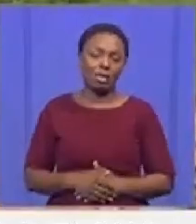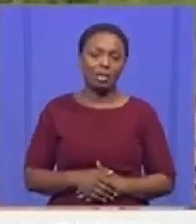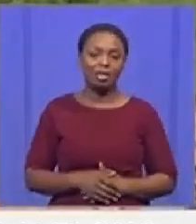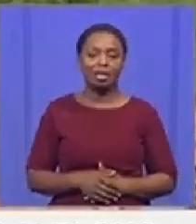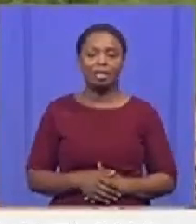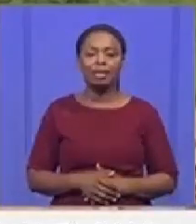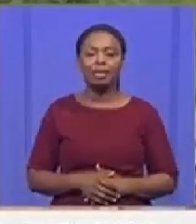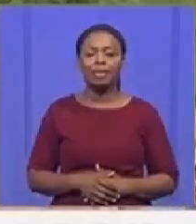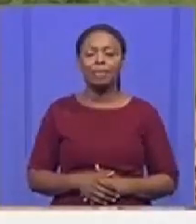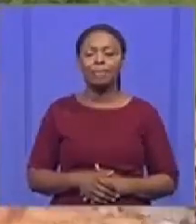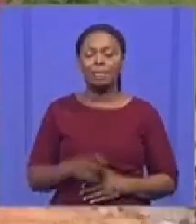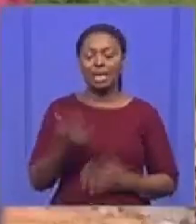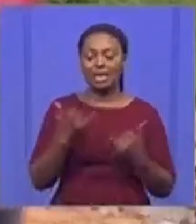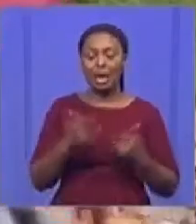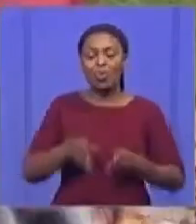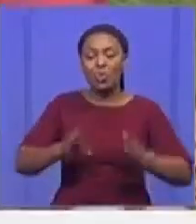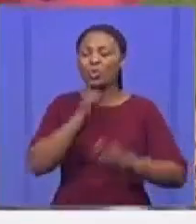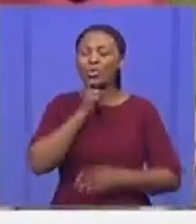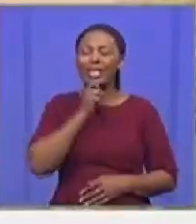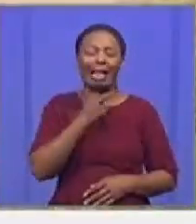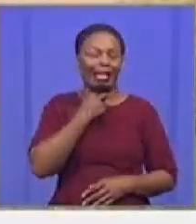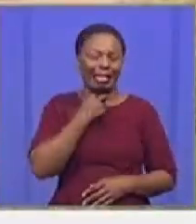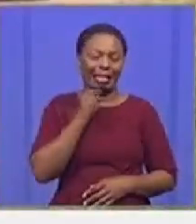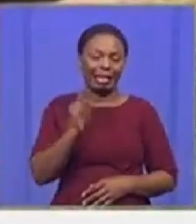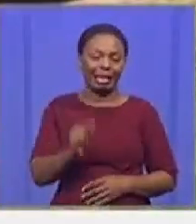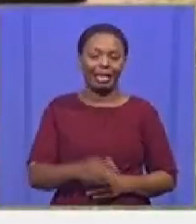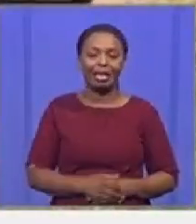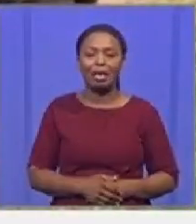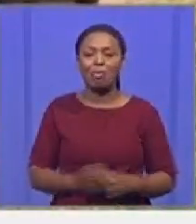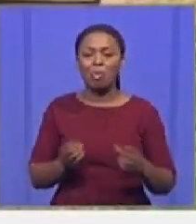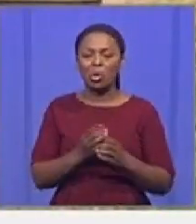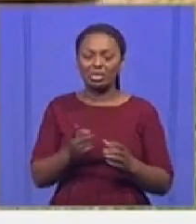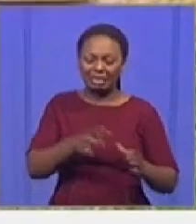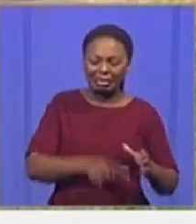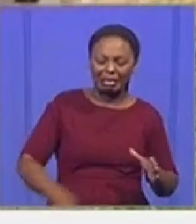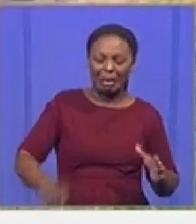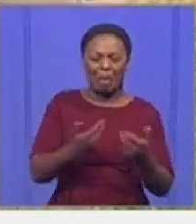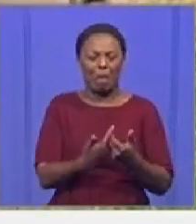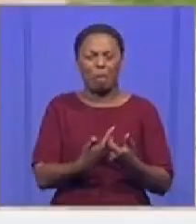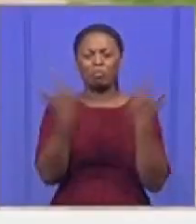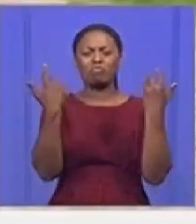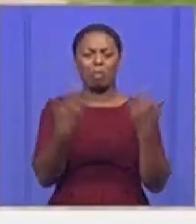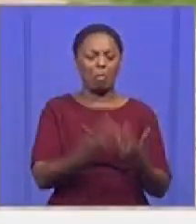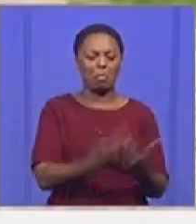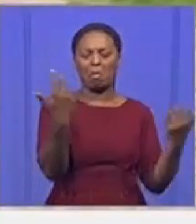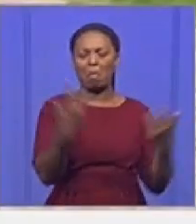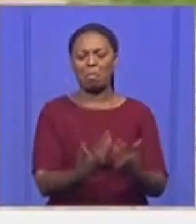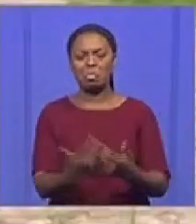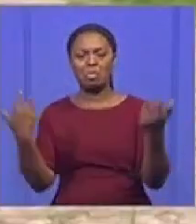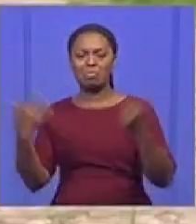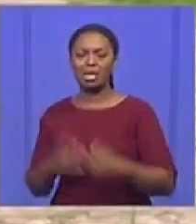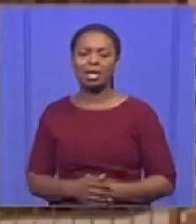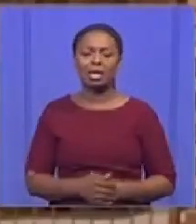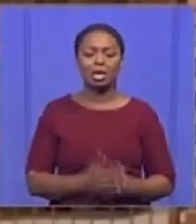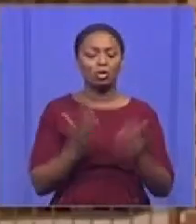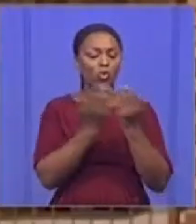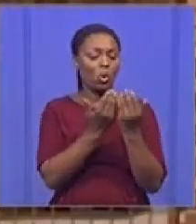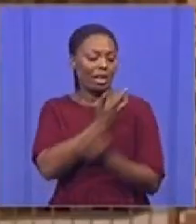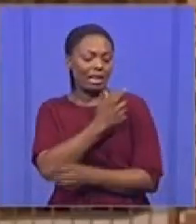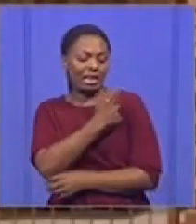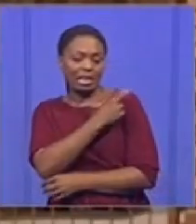Motse o motlalelong tsela ya ona e kgolo e tletse mesima, dikolo le tleliniki mo lefelong leno di sa le di